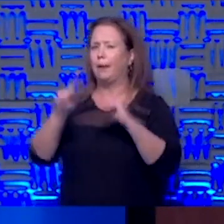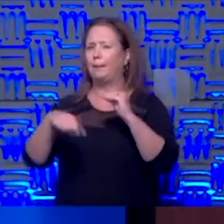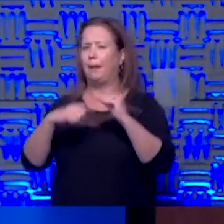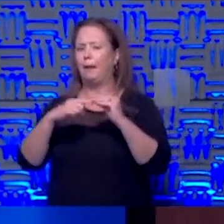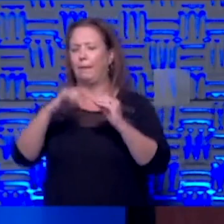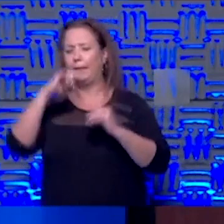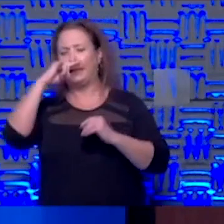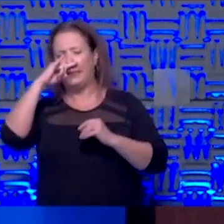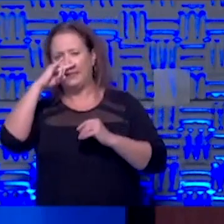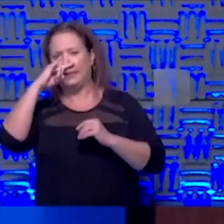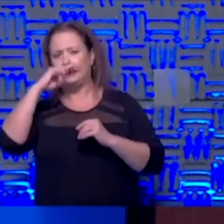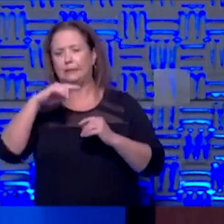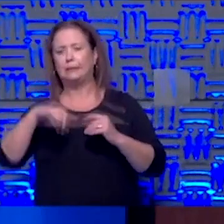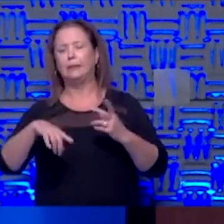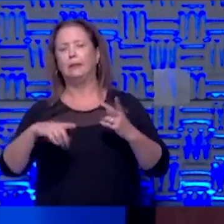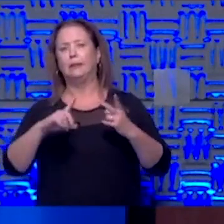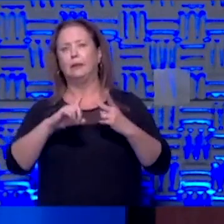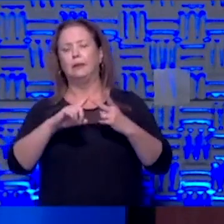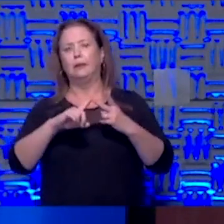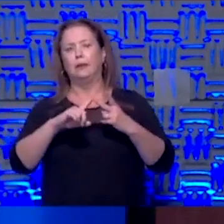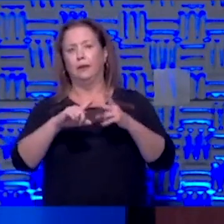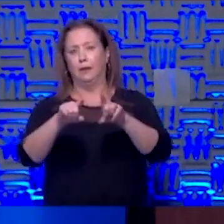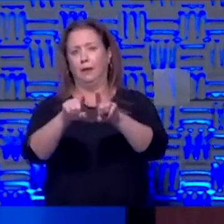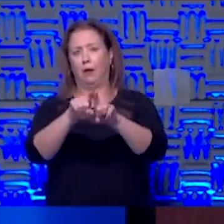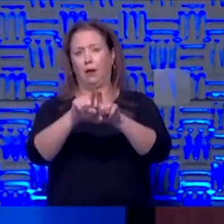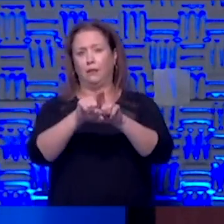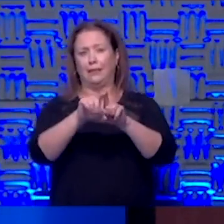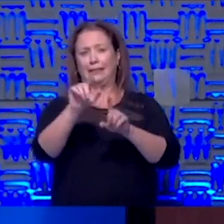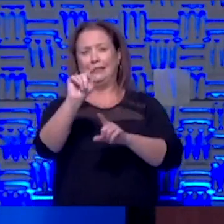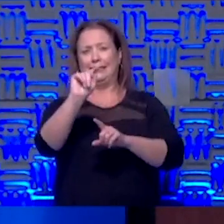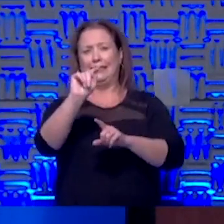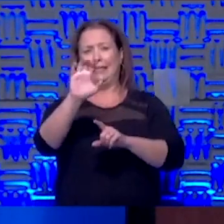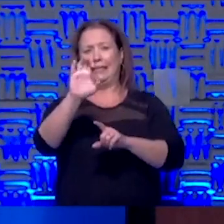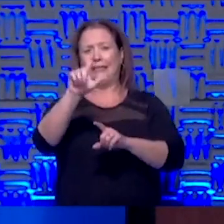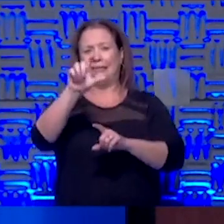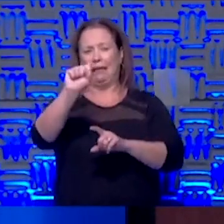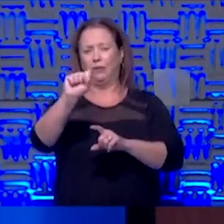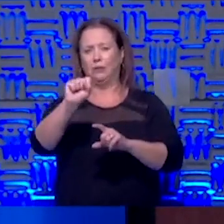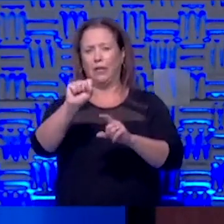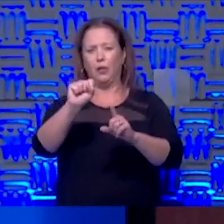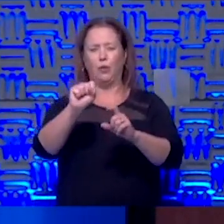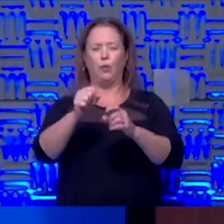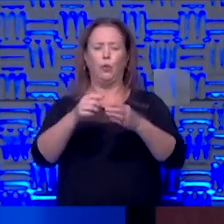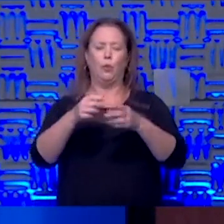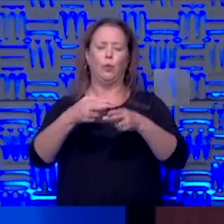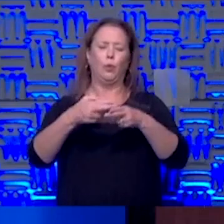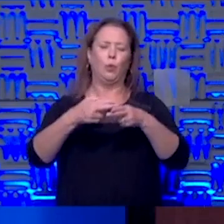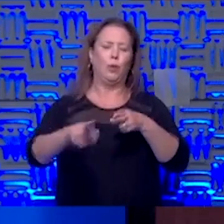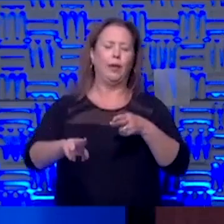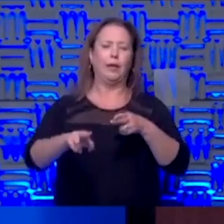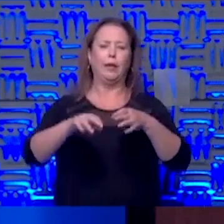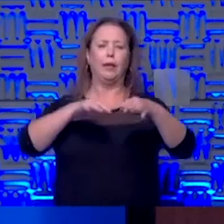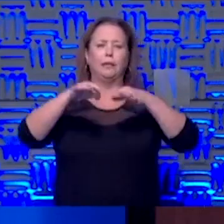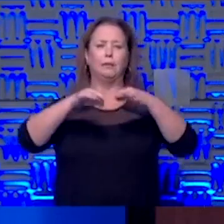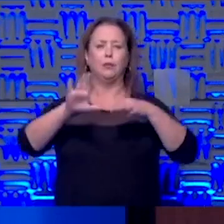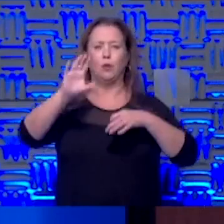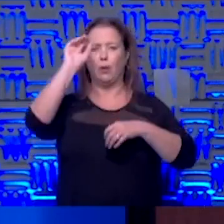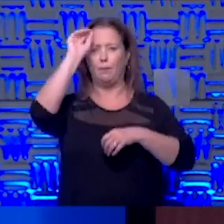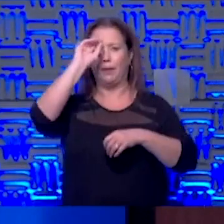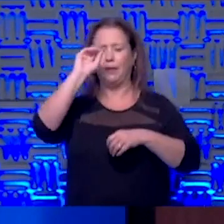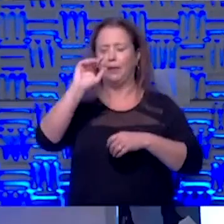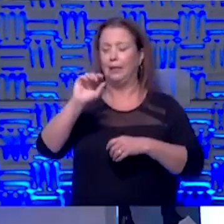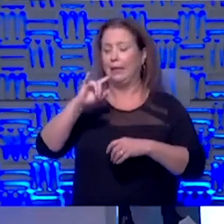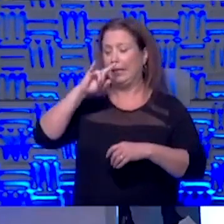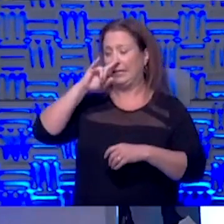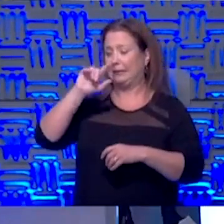around kids and also about T cells. Could you just kind of give a quick, they want to know your opinion. All right, kids